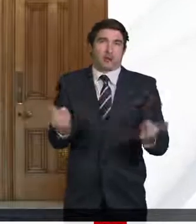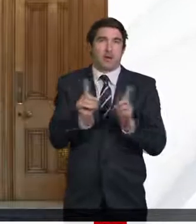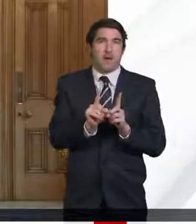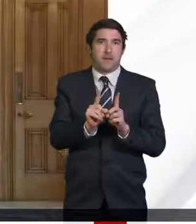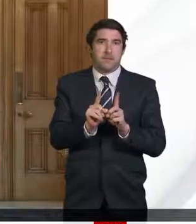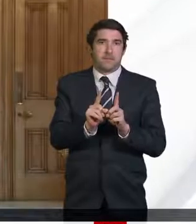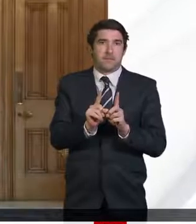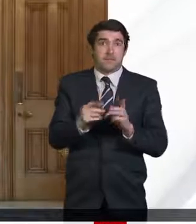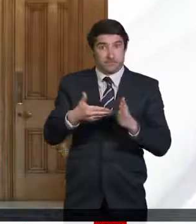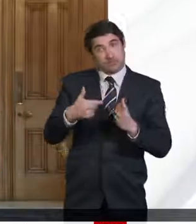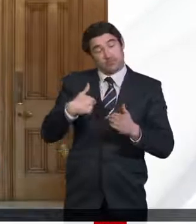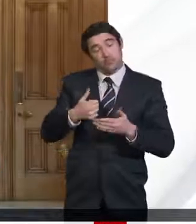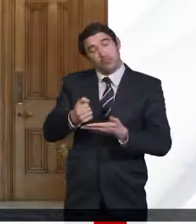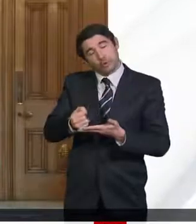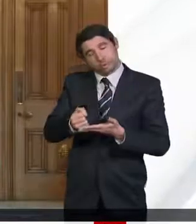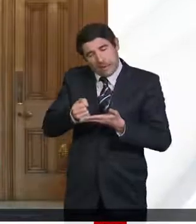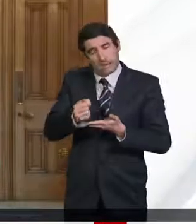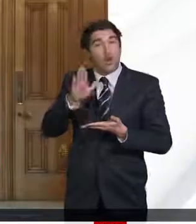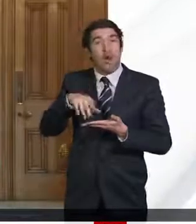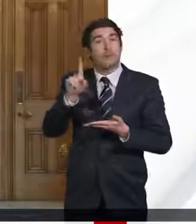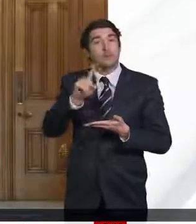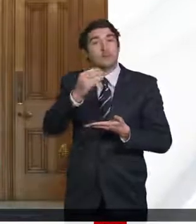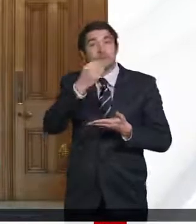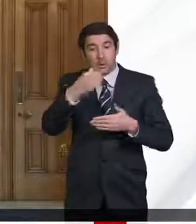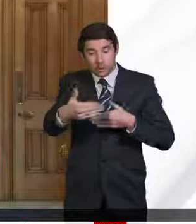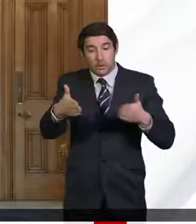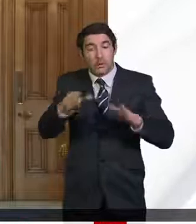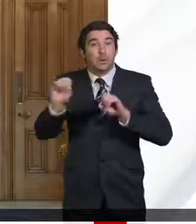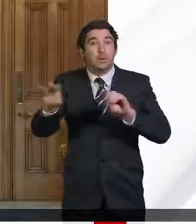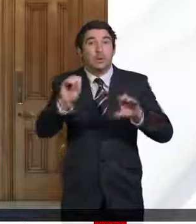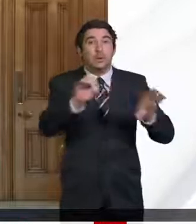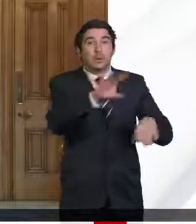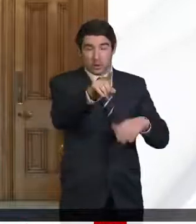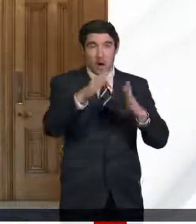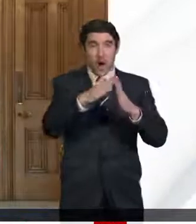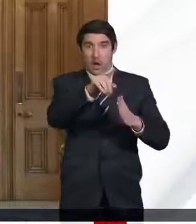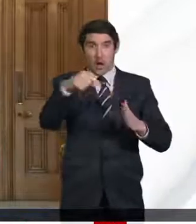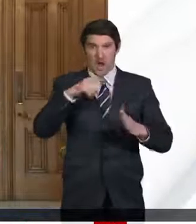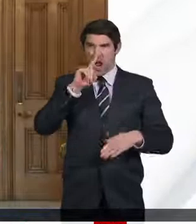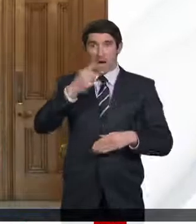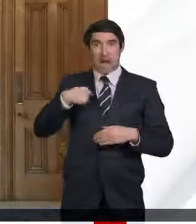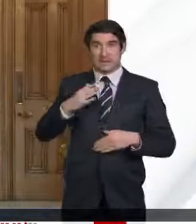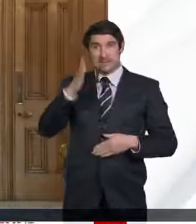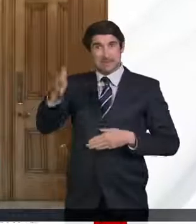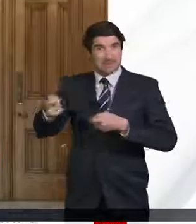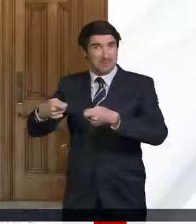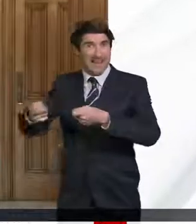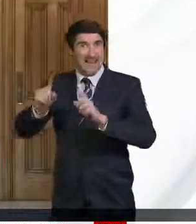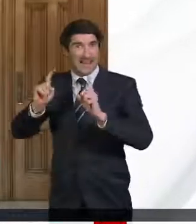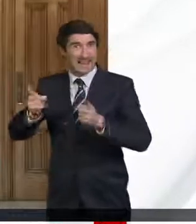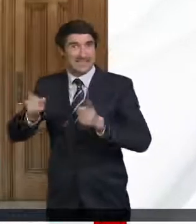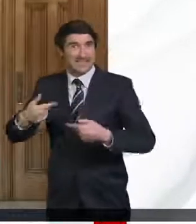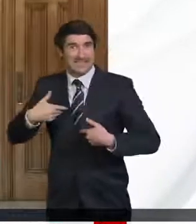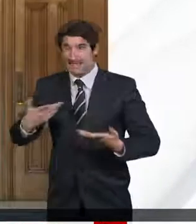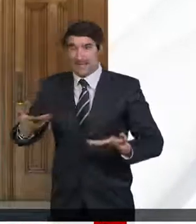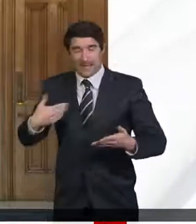months. And we will do more to help, working with the 750,000 people who volunteered to help at this time.